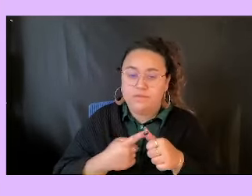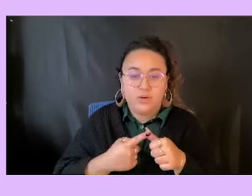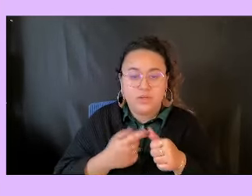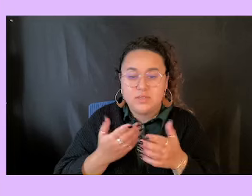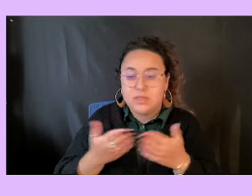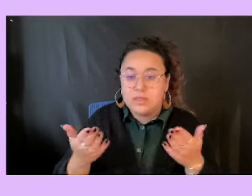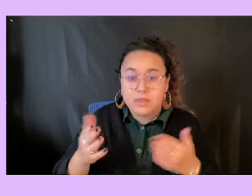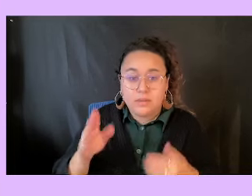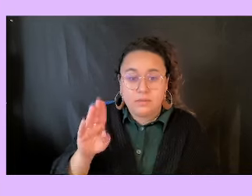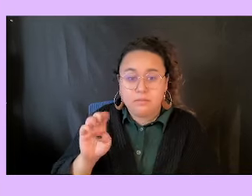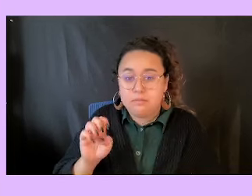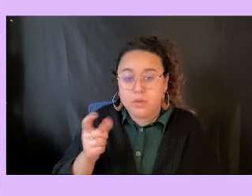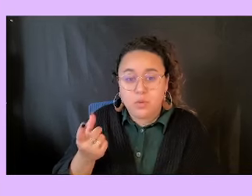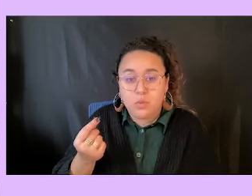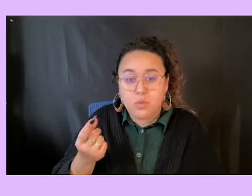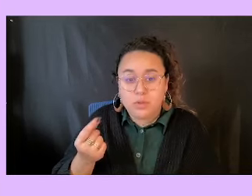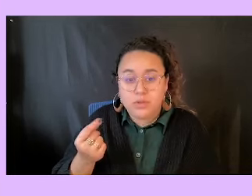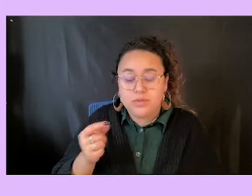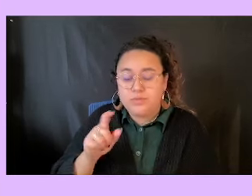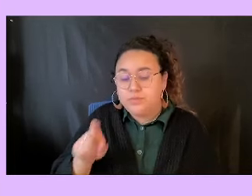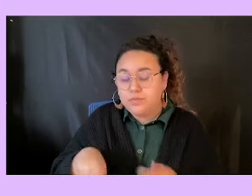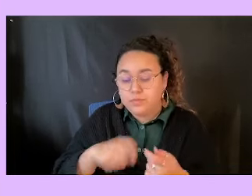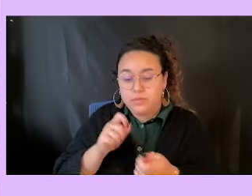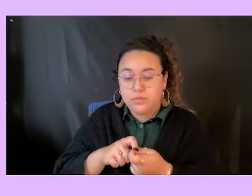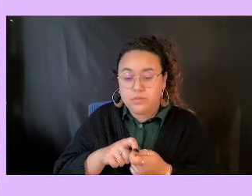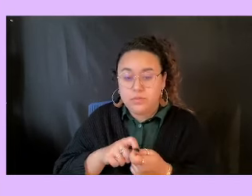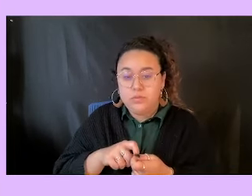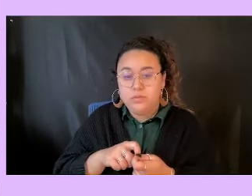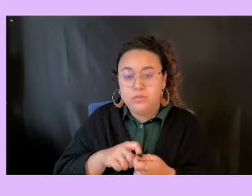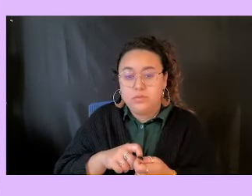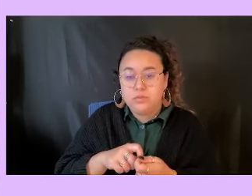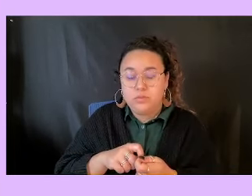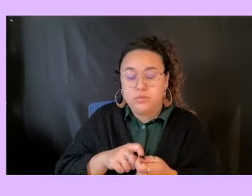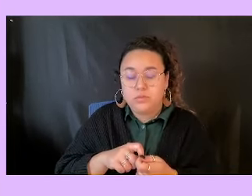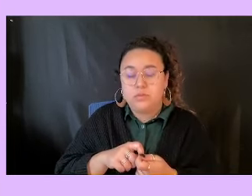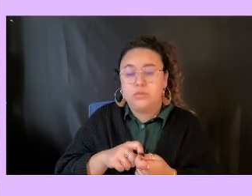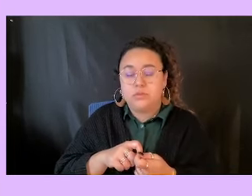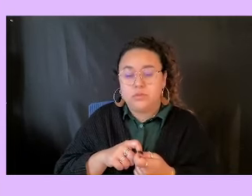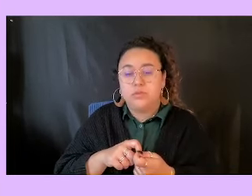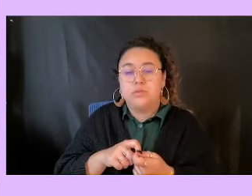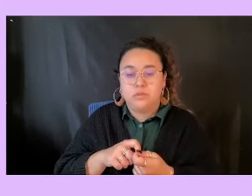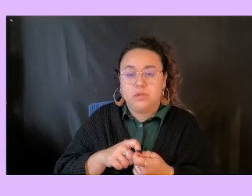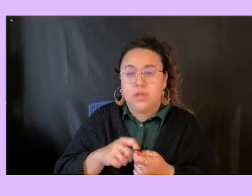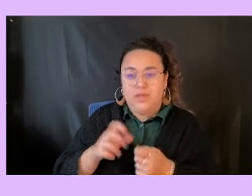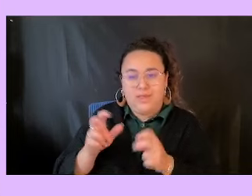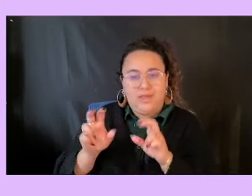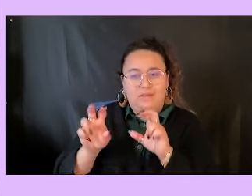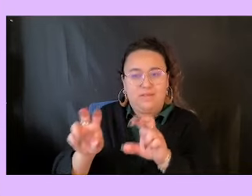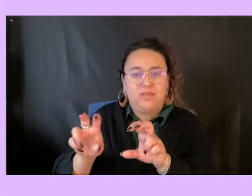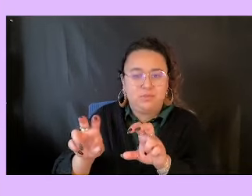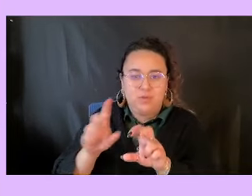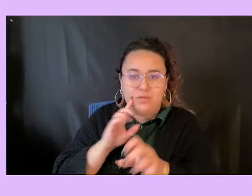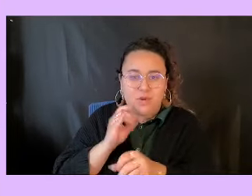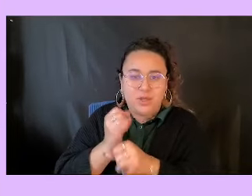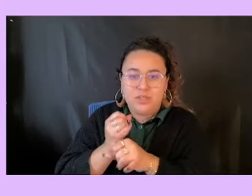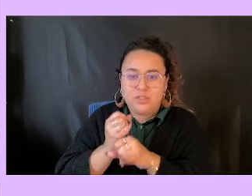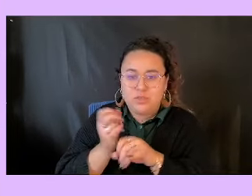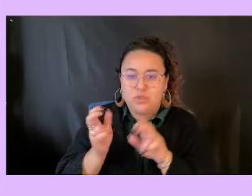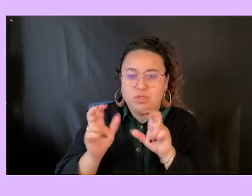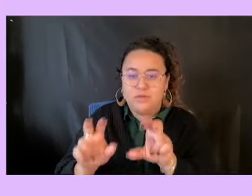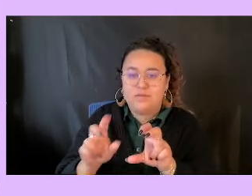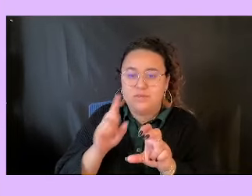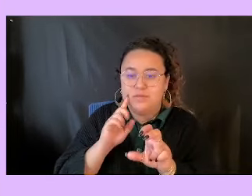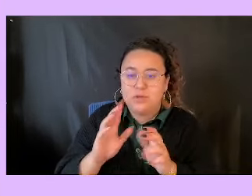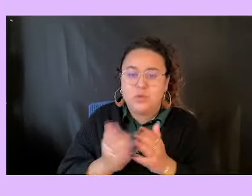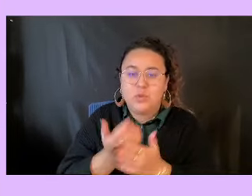One of them, the first of them being specifically want to channel sort of the investment, our institutional investment into new